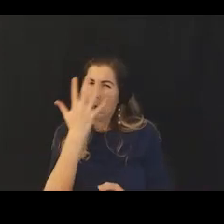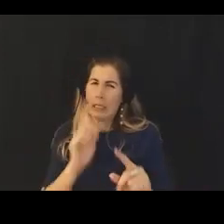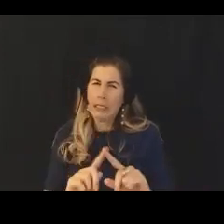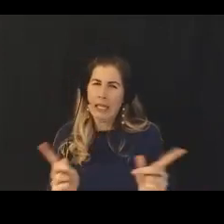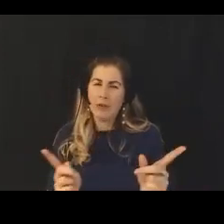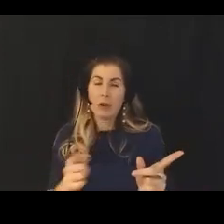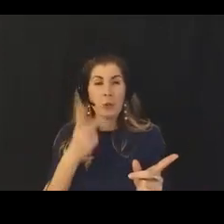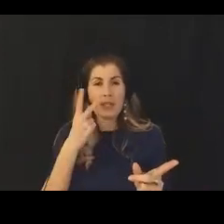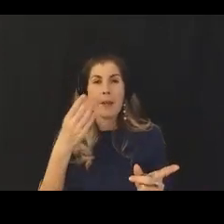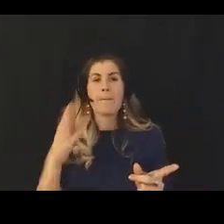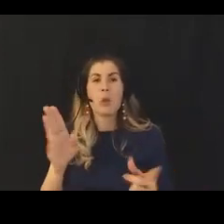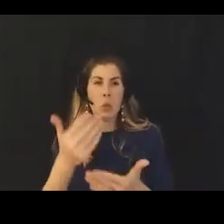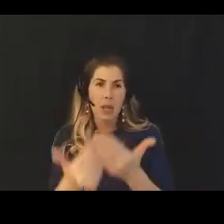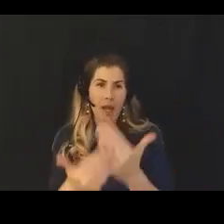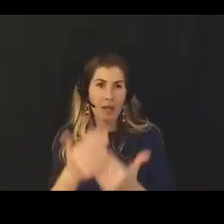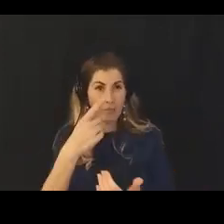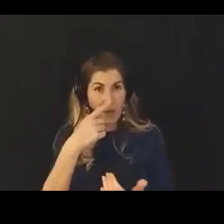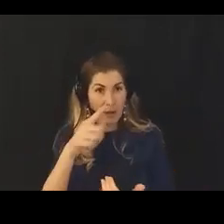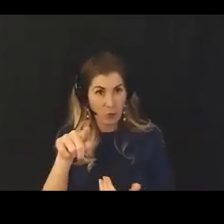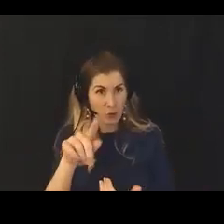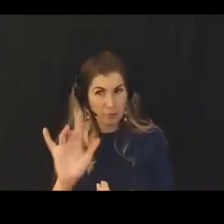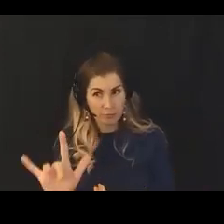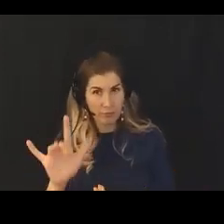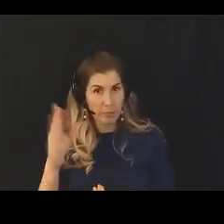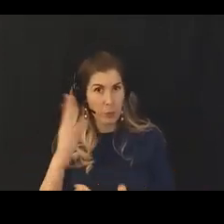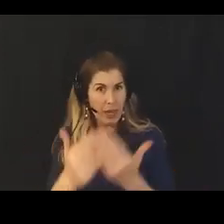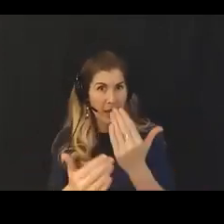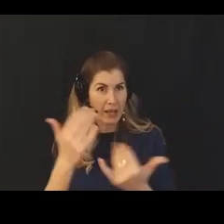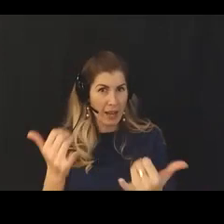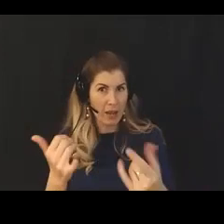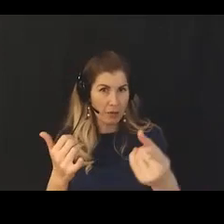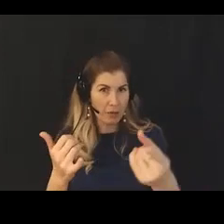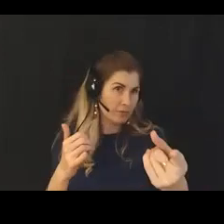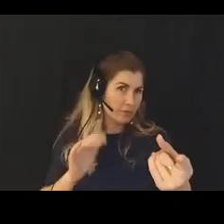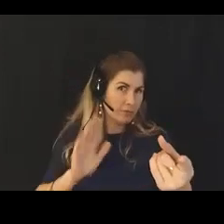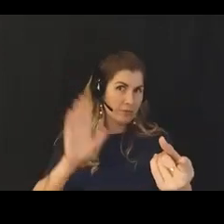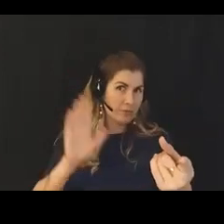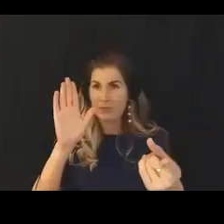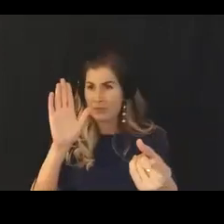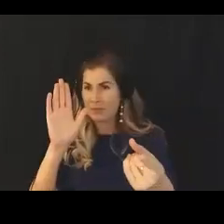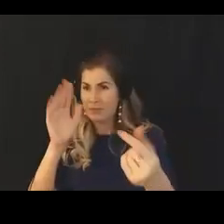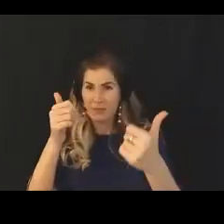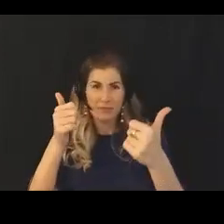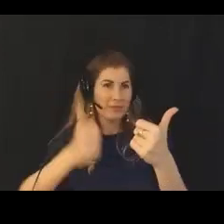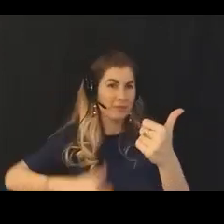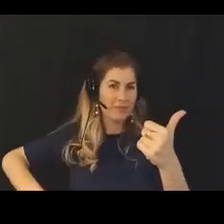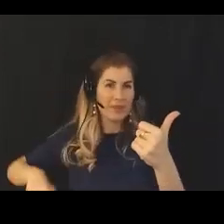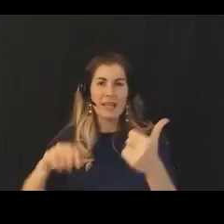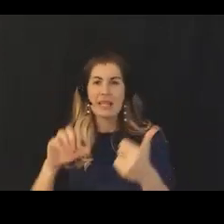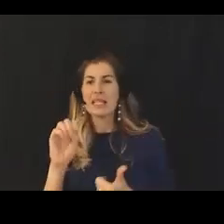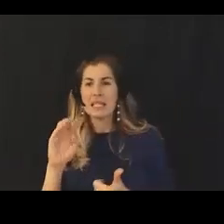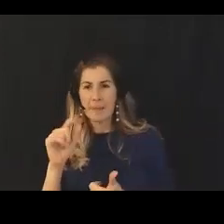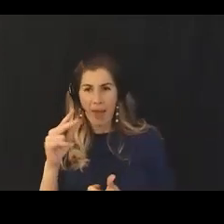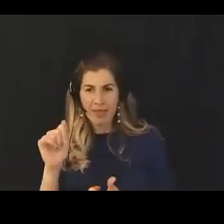blue hand. So if everyone can raise their blue hands, I know you found that. Fabulous. I see Samantha